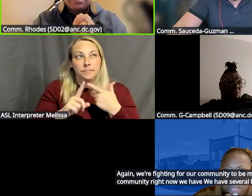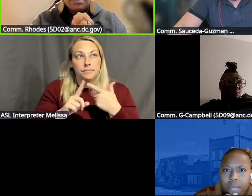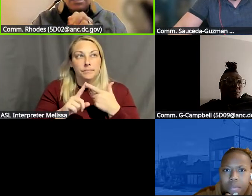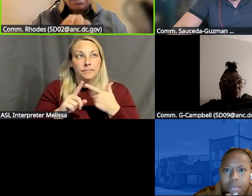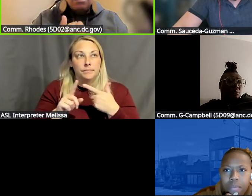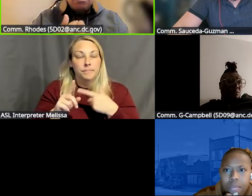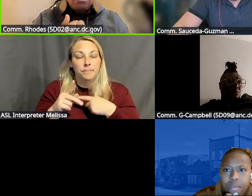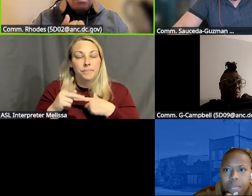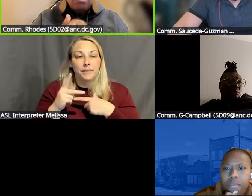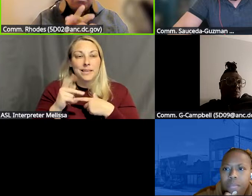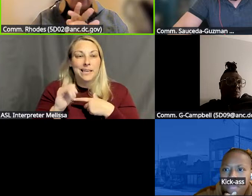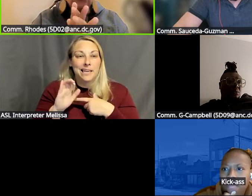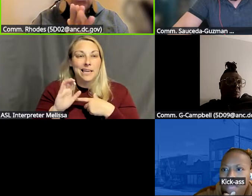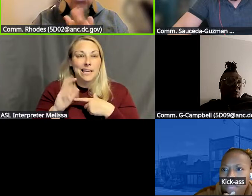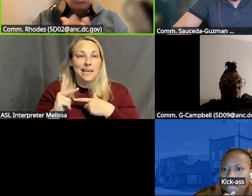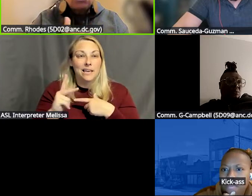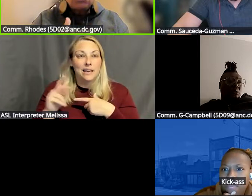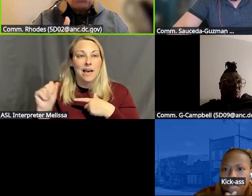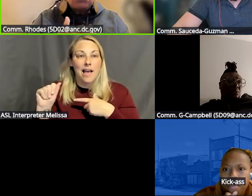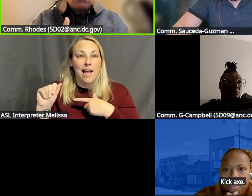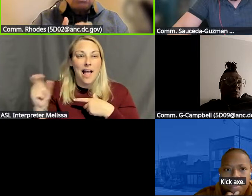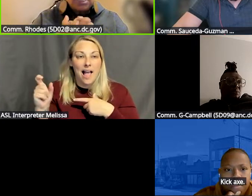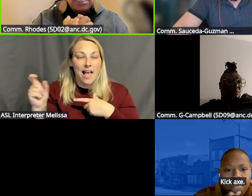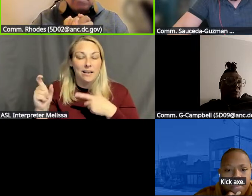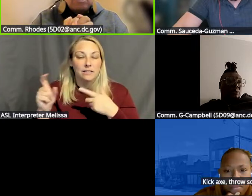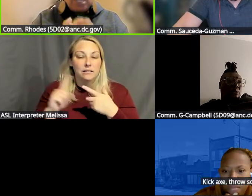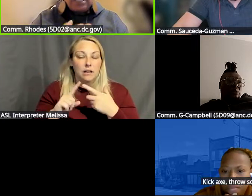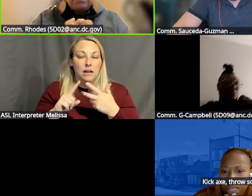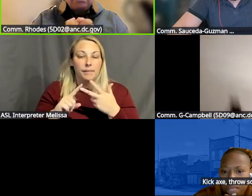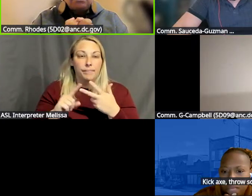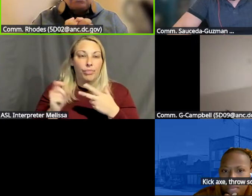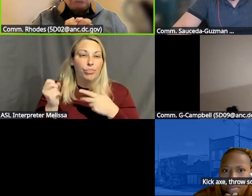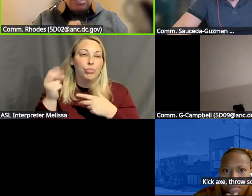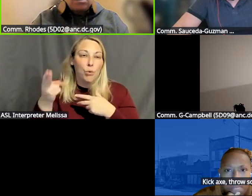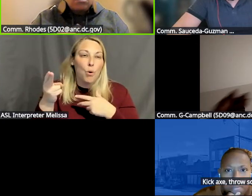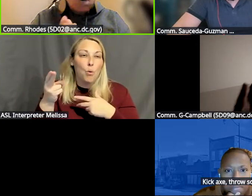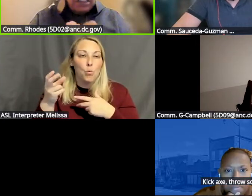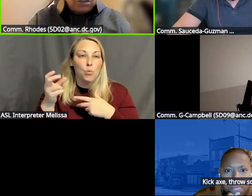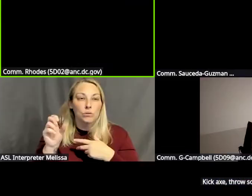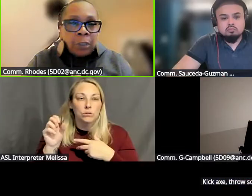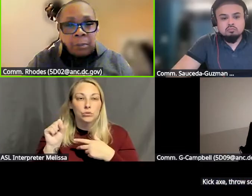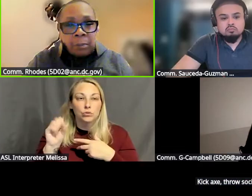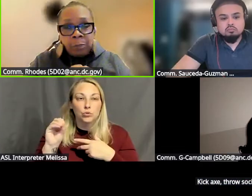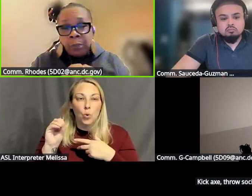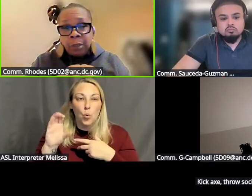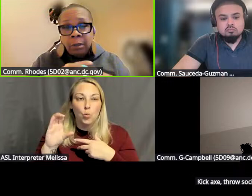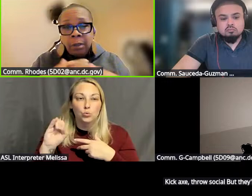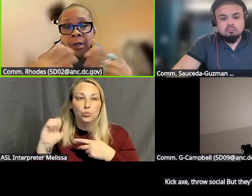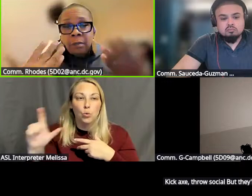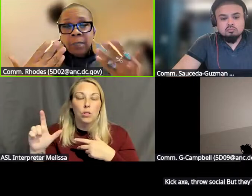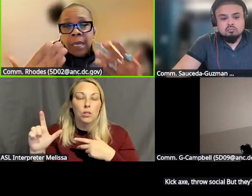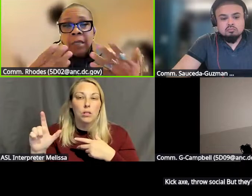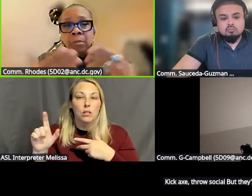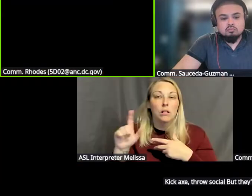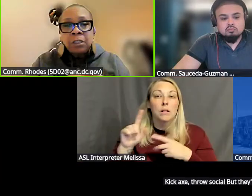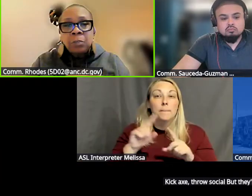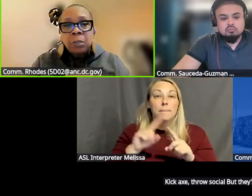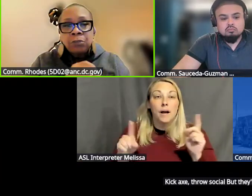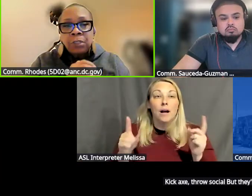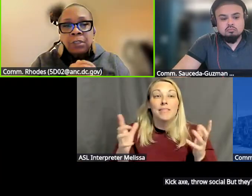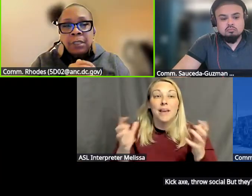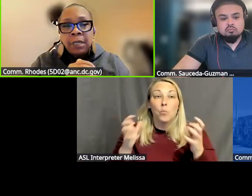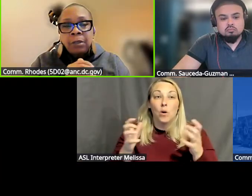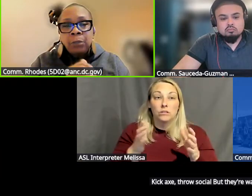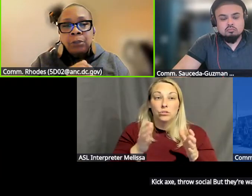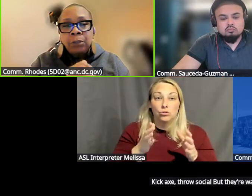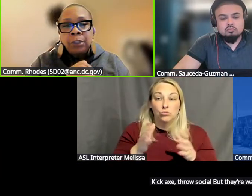Axe, Throw Social, but they're wanting to put a cannabis